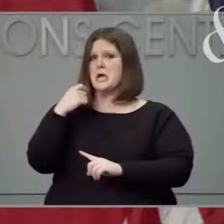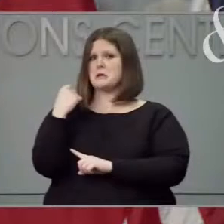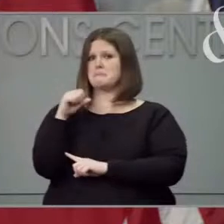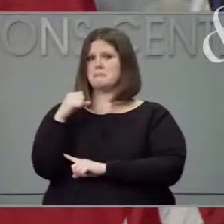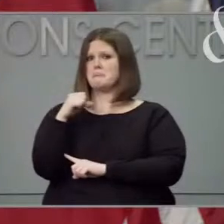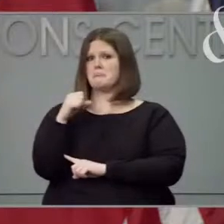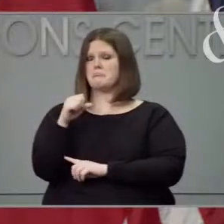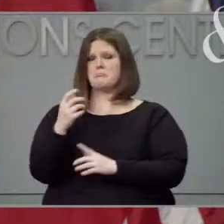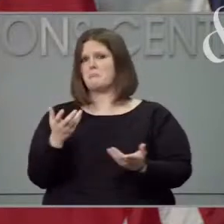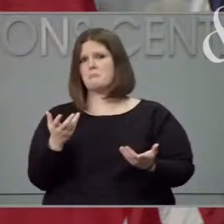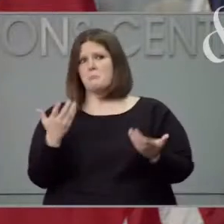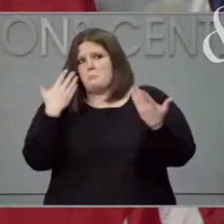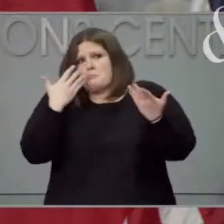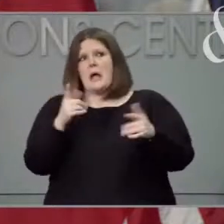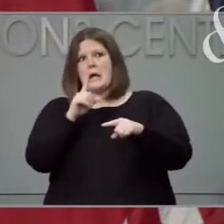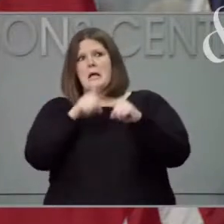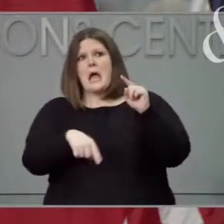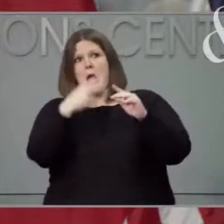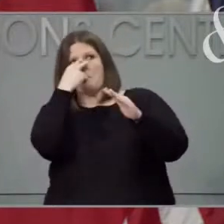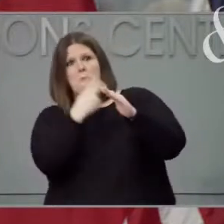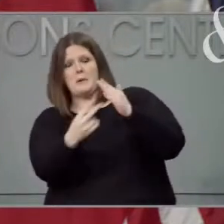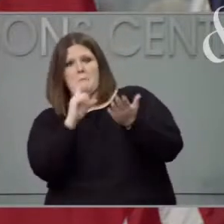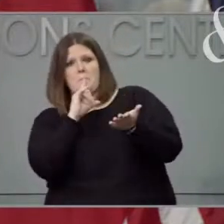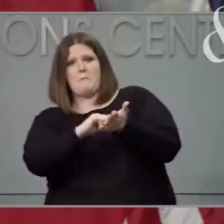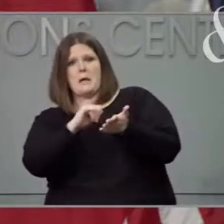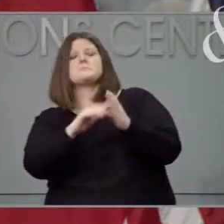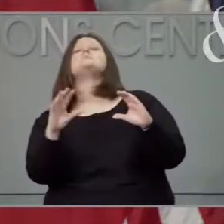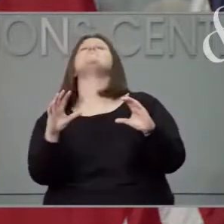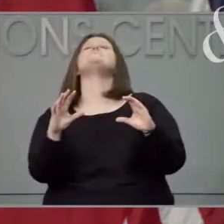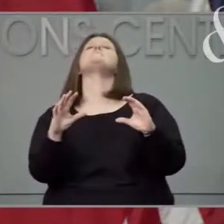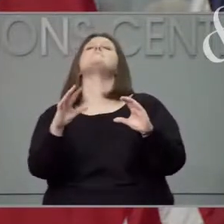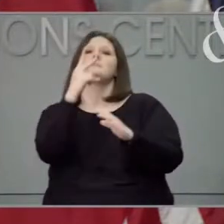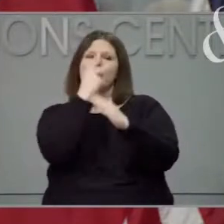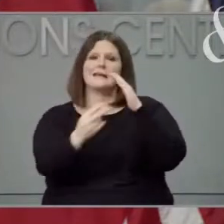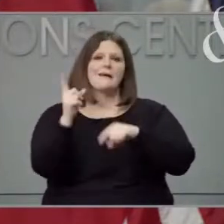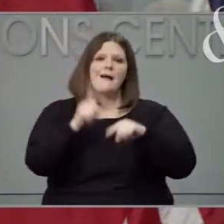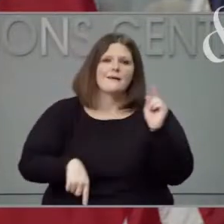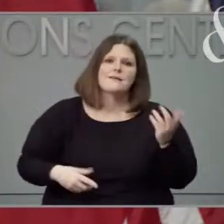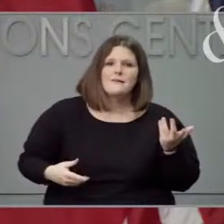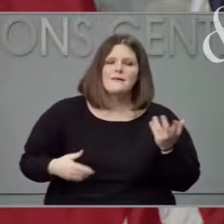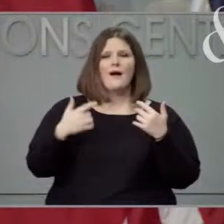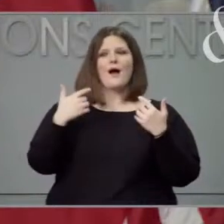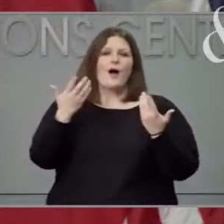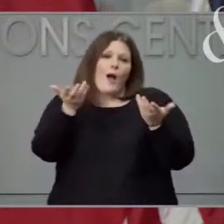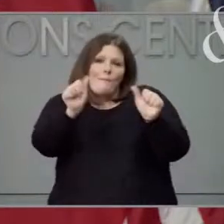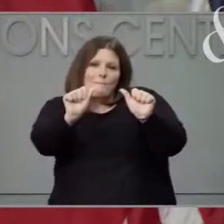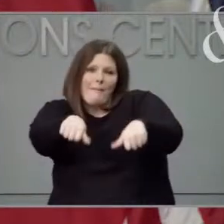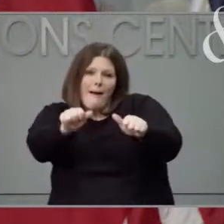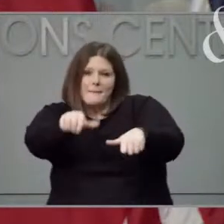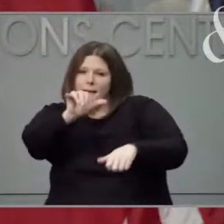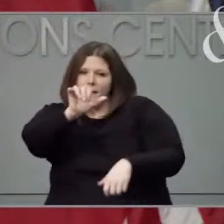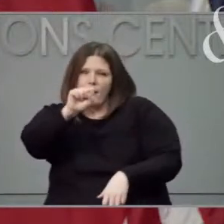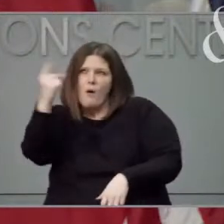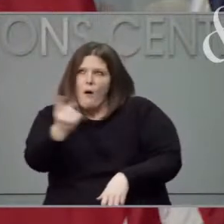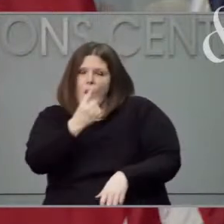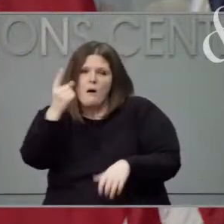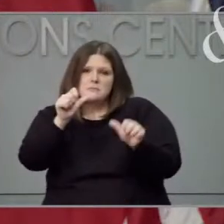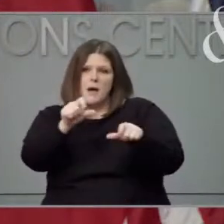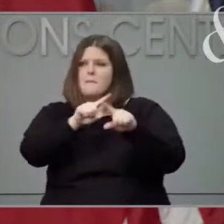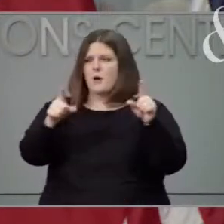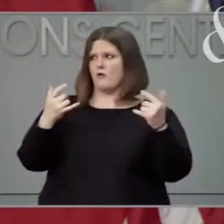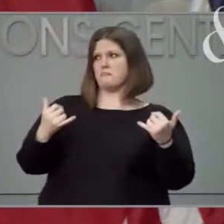not something, again, we don't have a crystal ball. There's always the possibility, but at this time, we are not aware of any pending